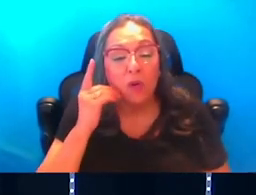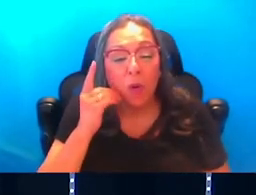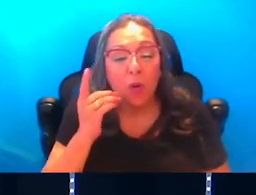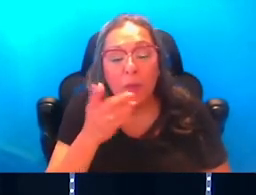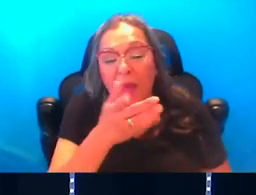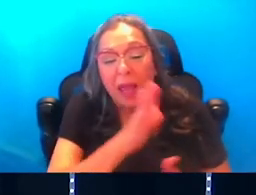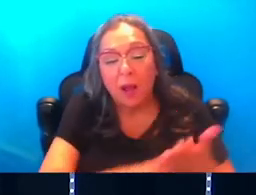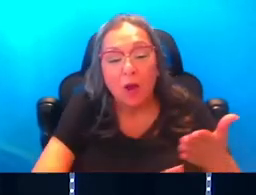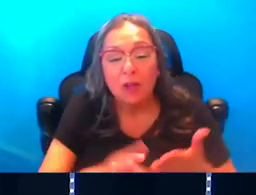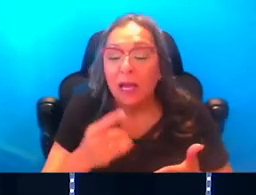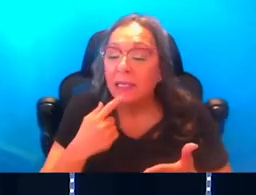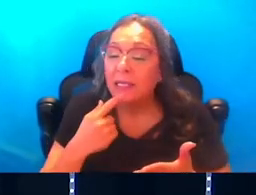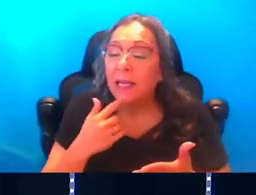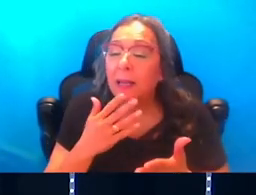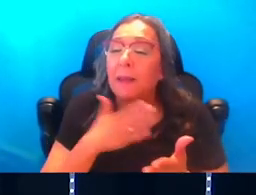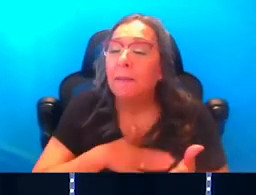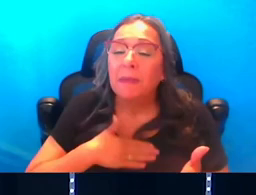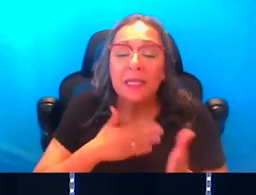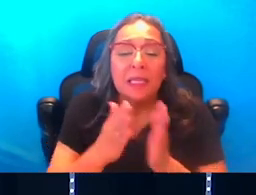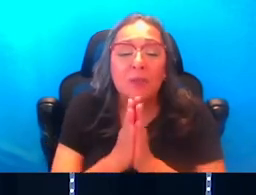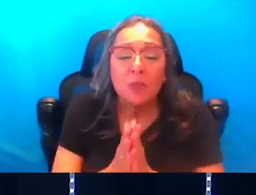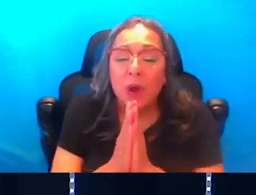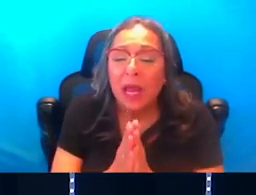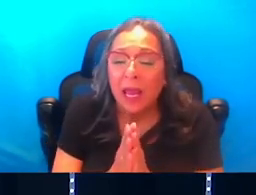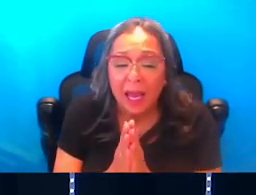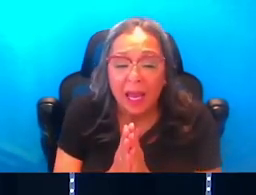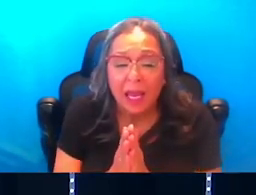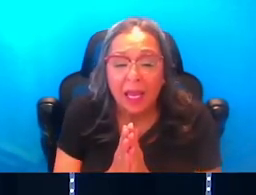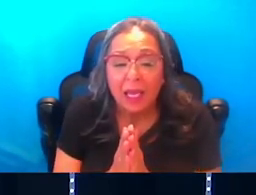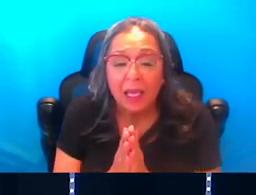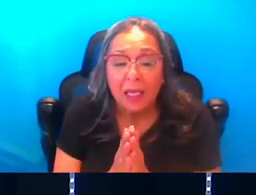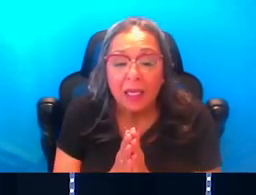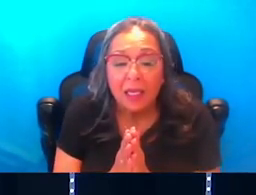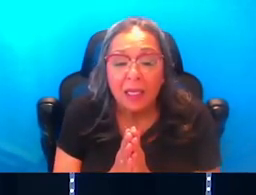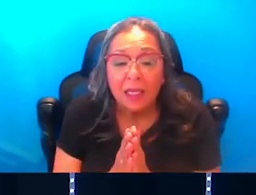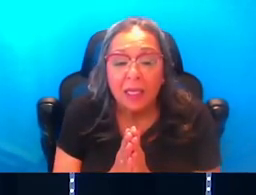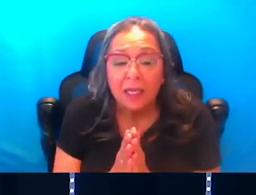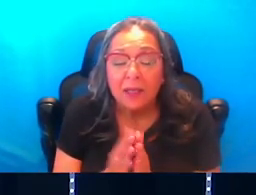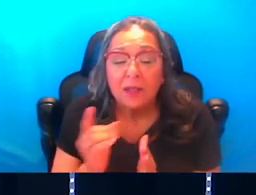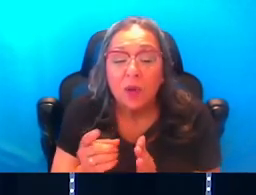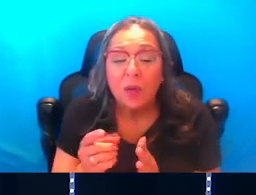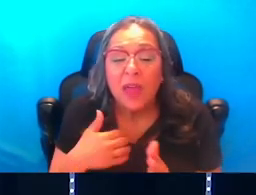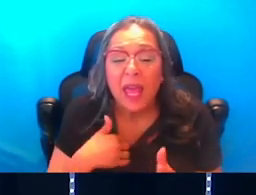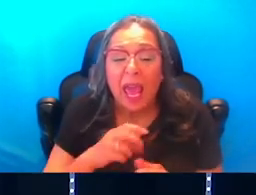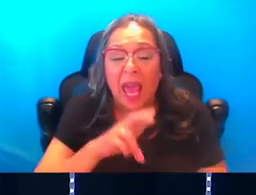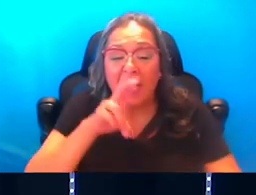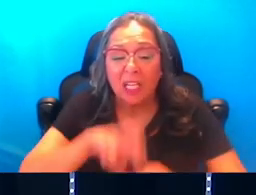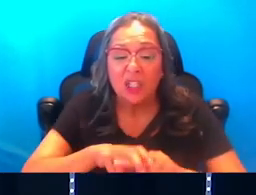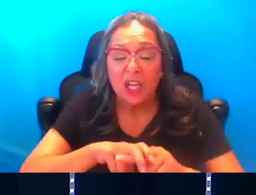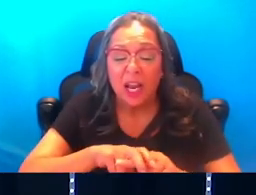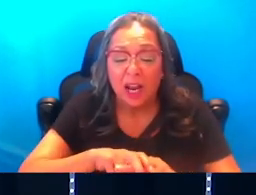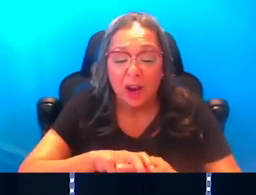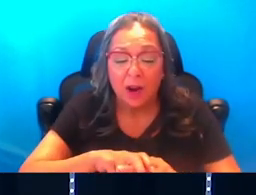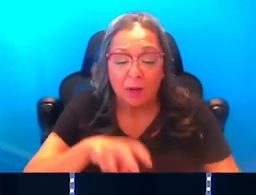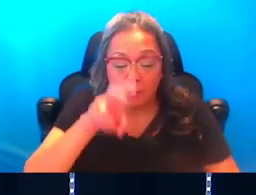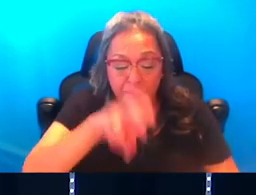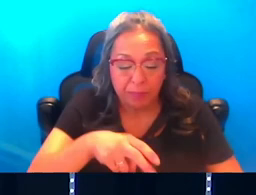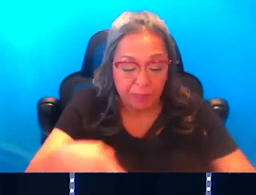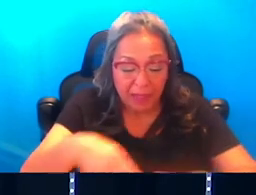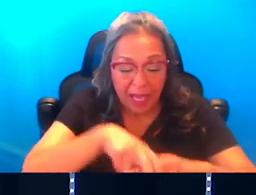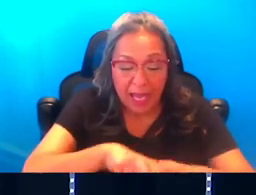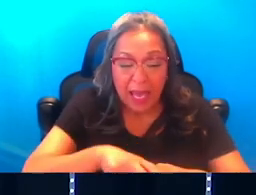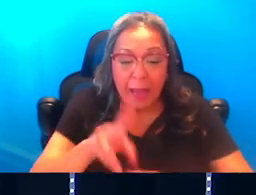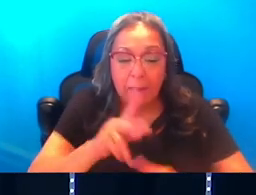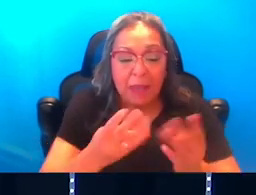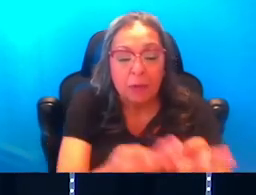And I said, pray for me like this. And so they set this chair in the middle of my dorm room, and these people came around me, and they started to pray for